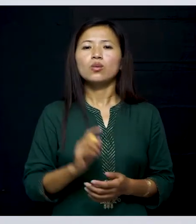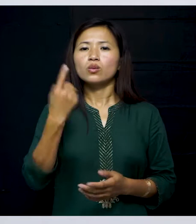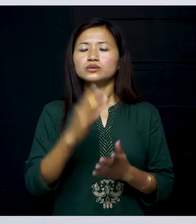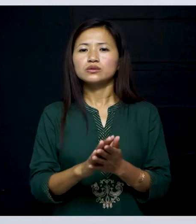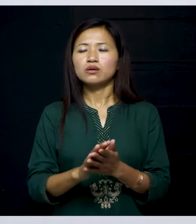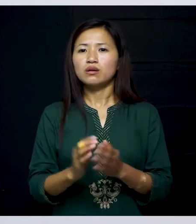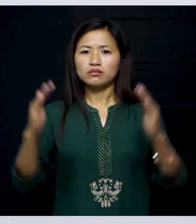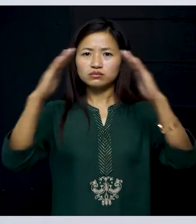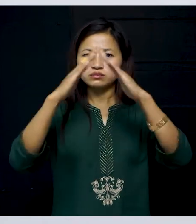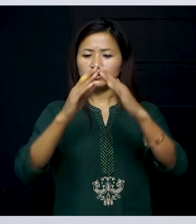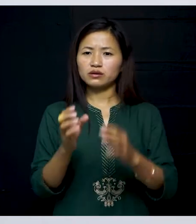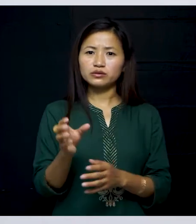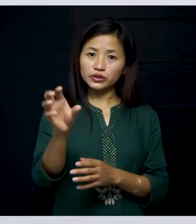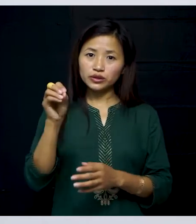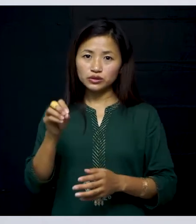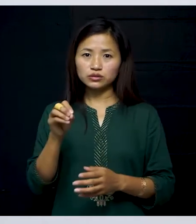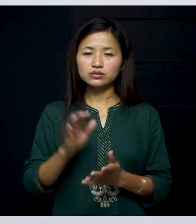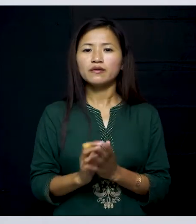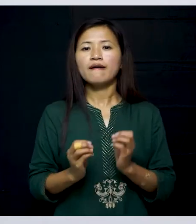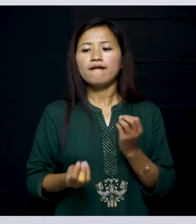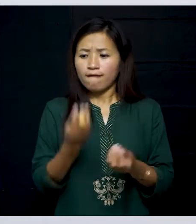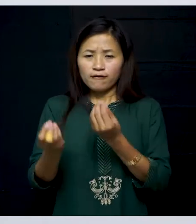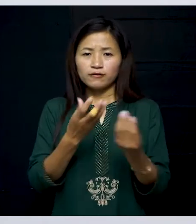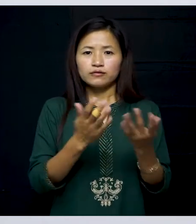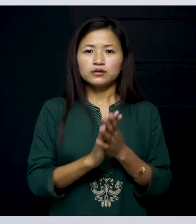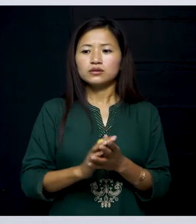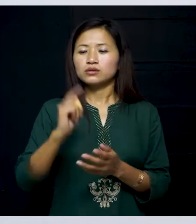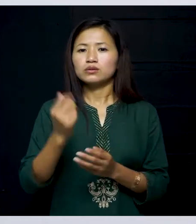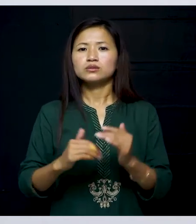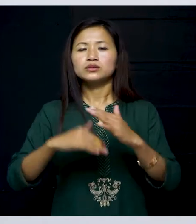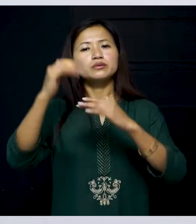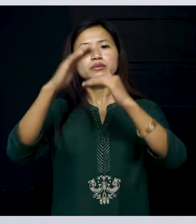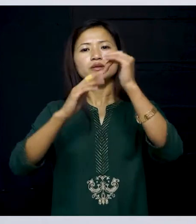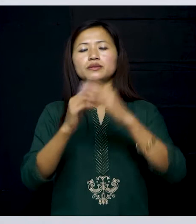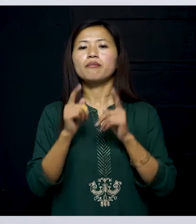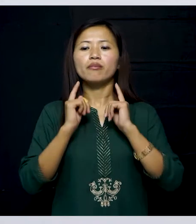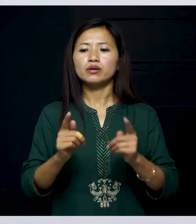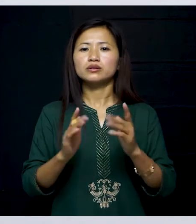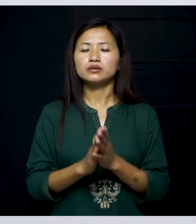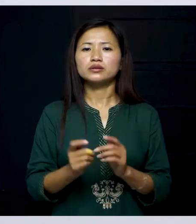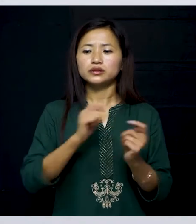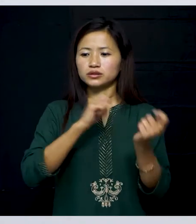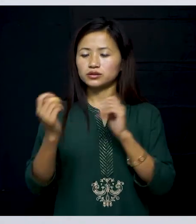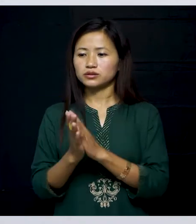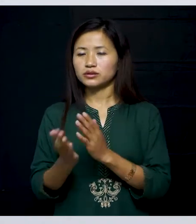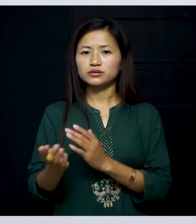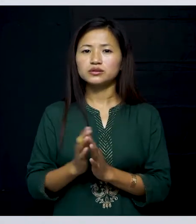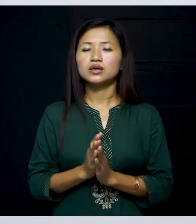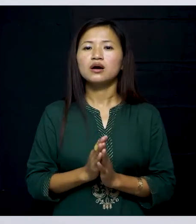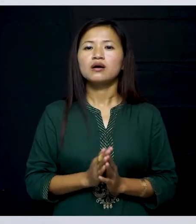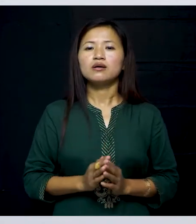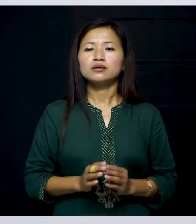you can imagine that. Once your house catches fire, this is not only your building, but also the adjoining and the adjacent